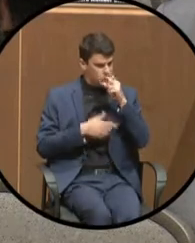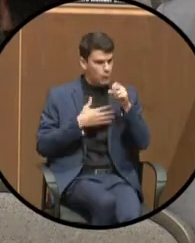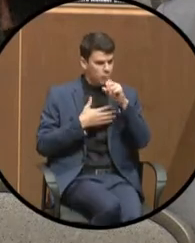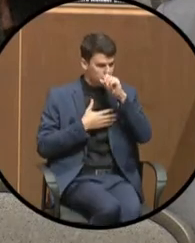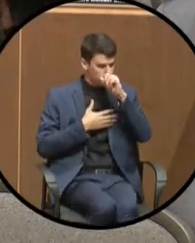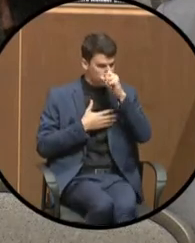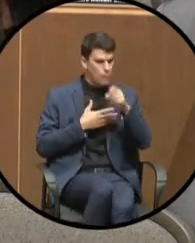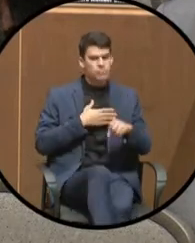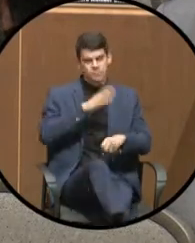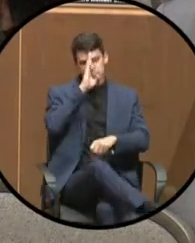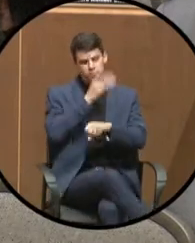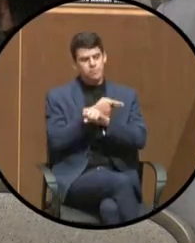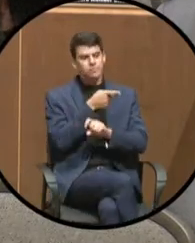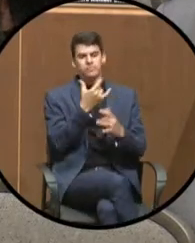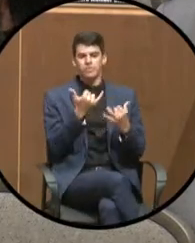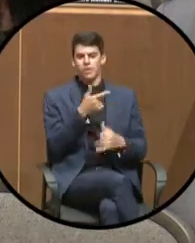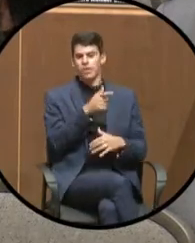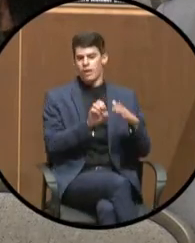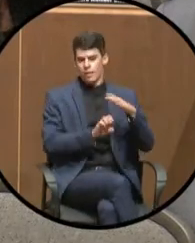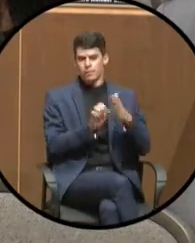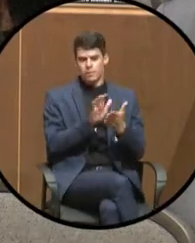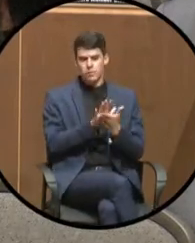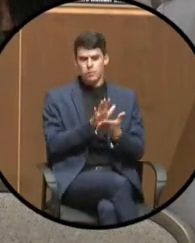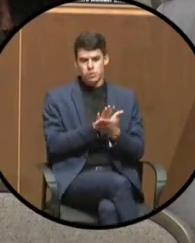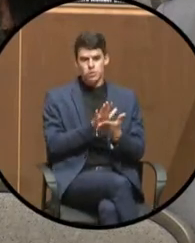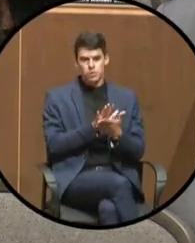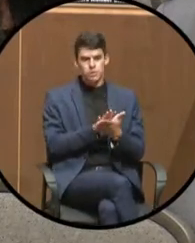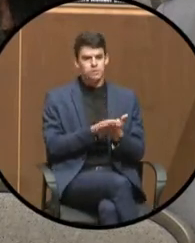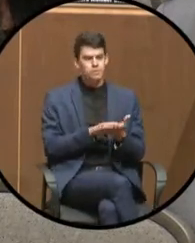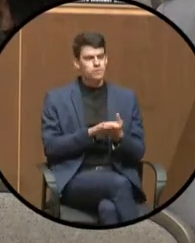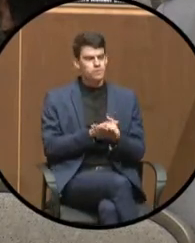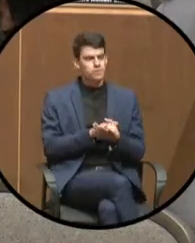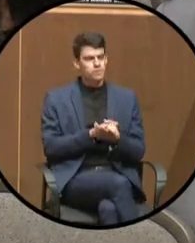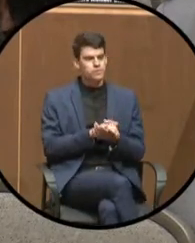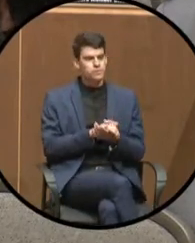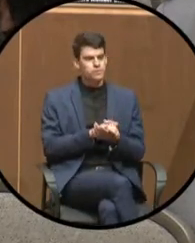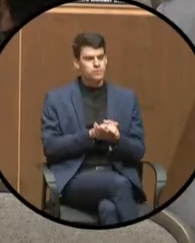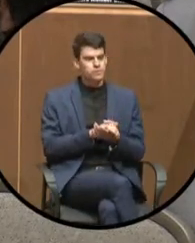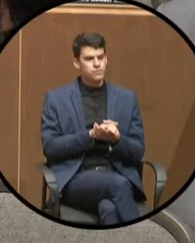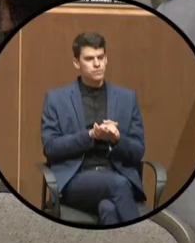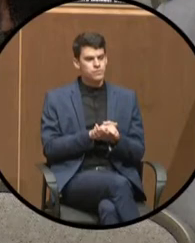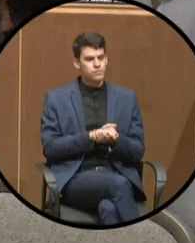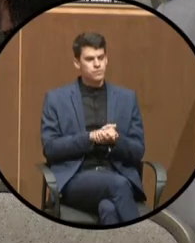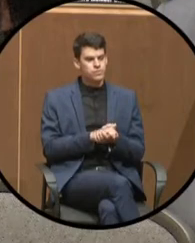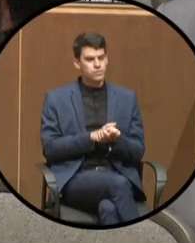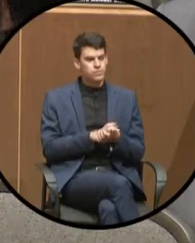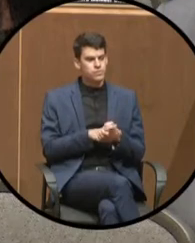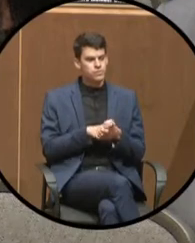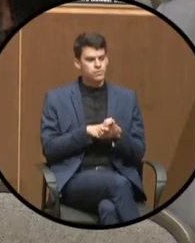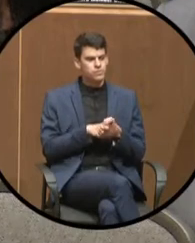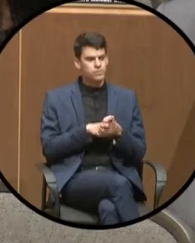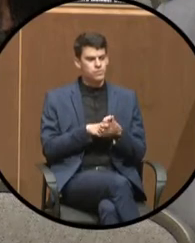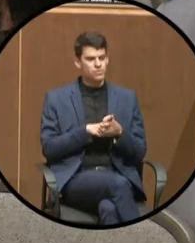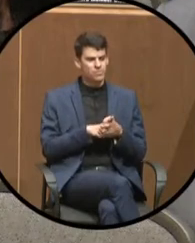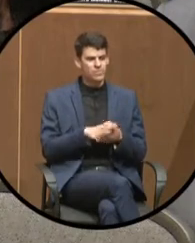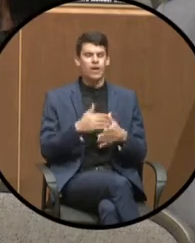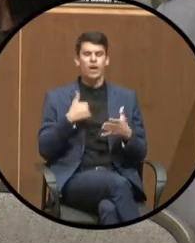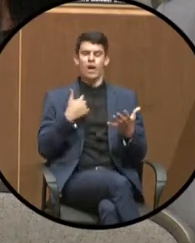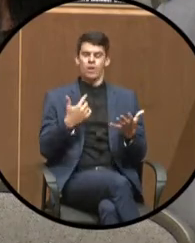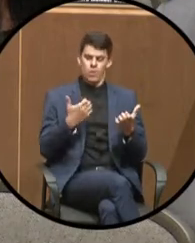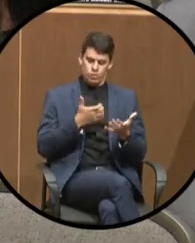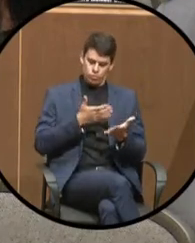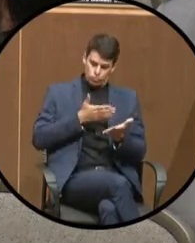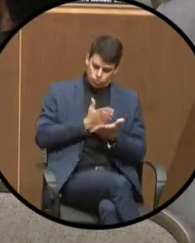son is in elementary school, and I want to have the right and the option